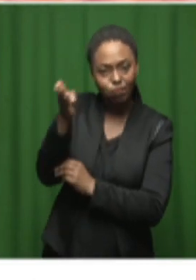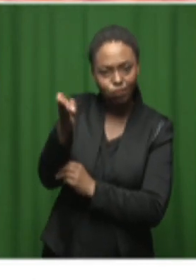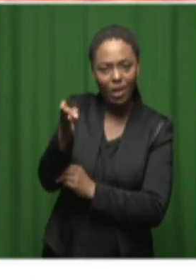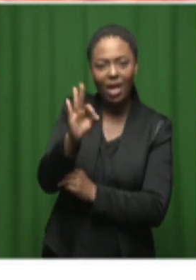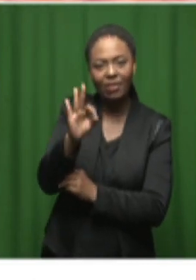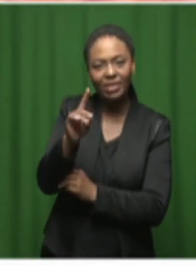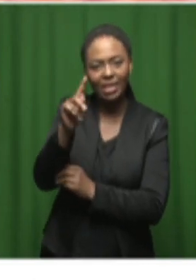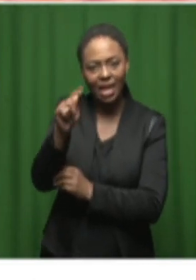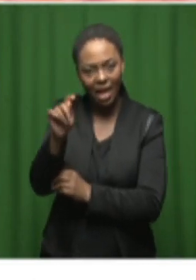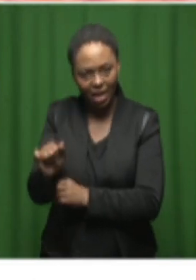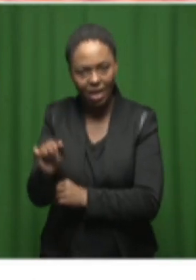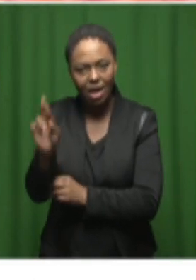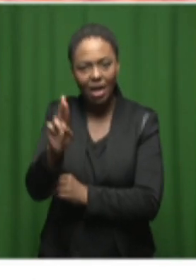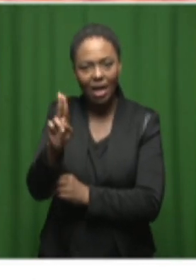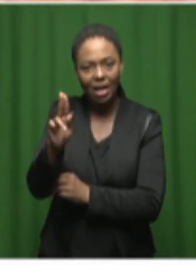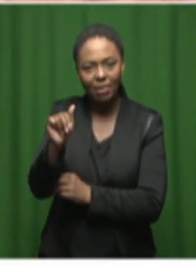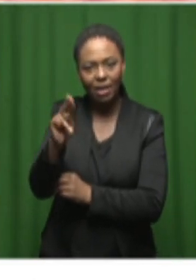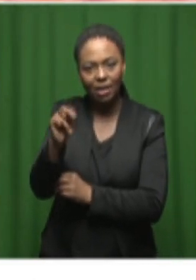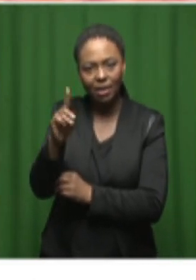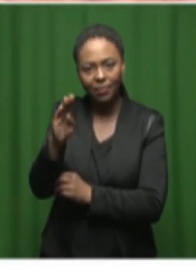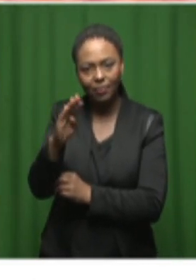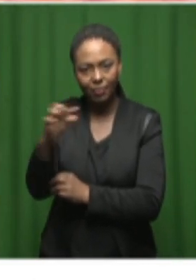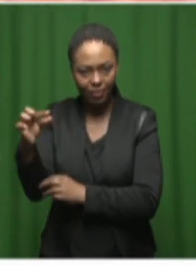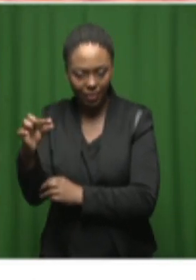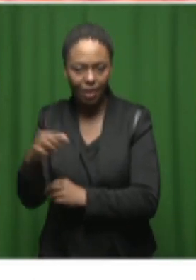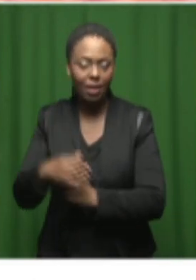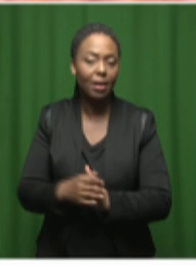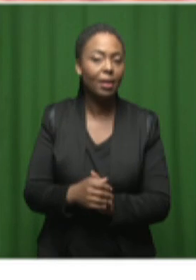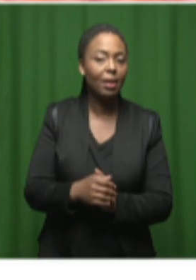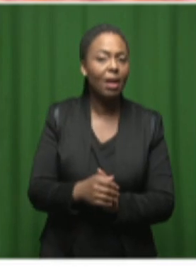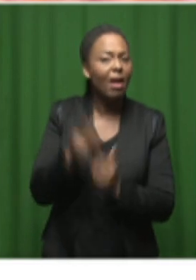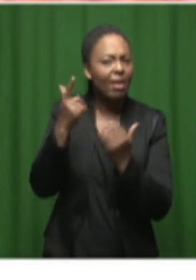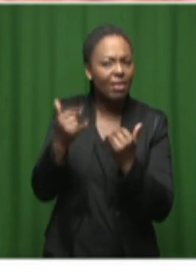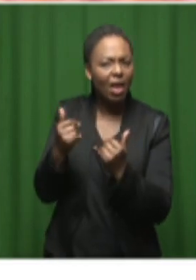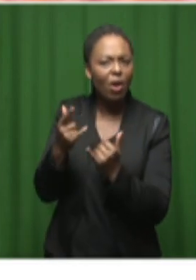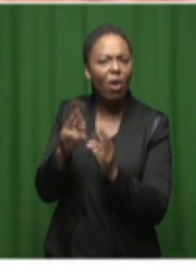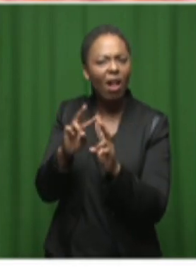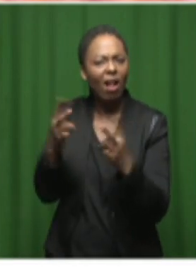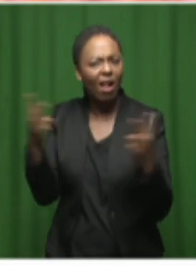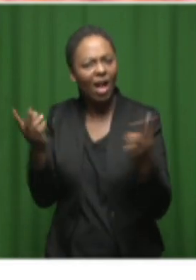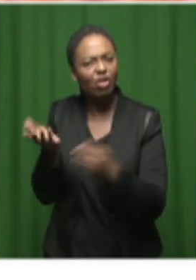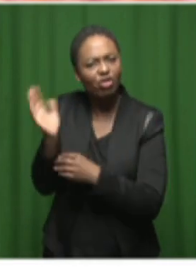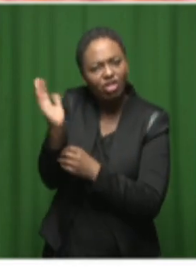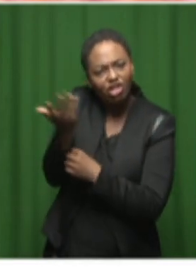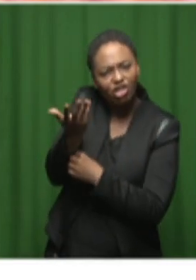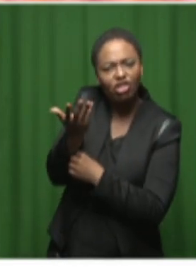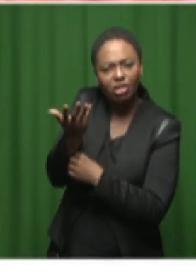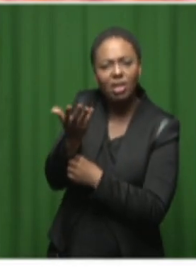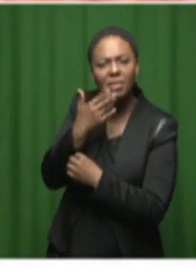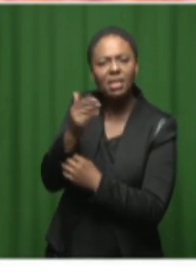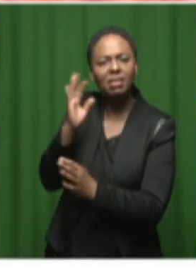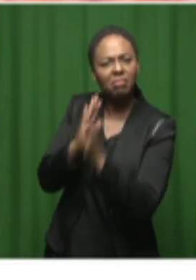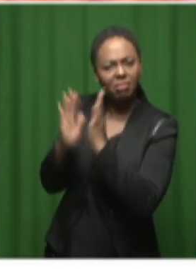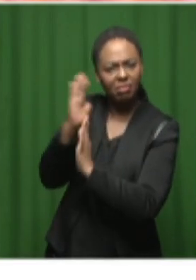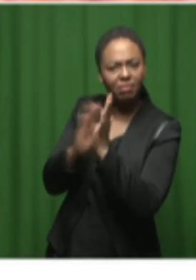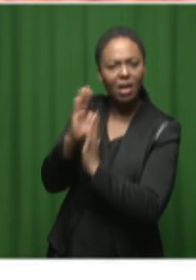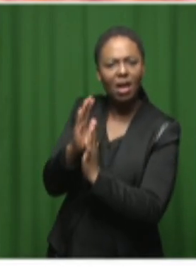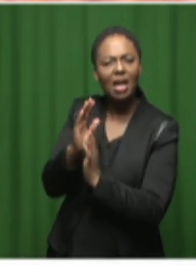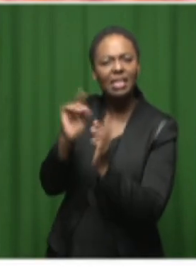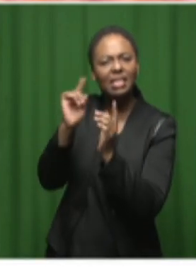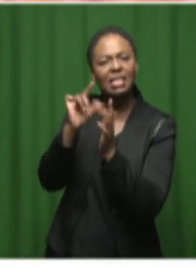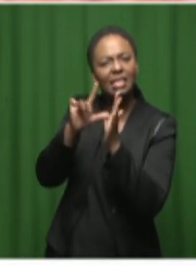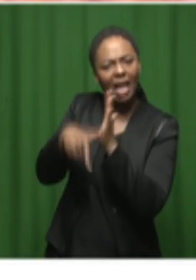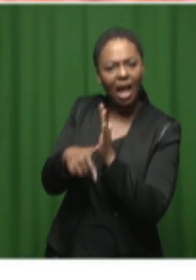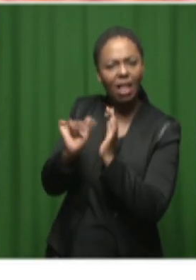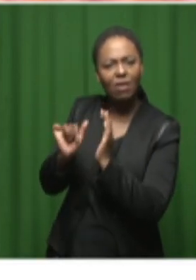where my journey started. Okay, and you cook a variety of dishes. So how would you typically describe the food that you style and, of course,